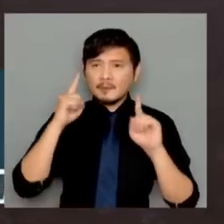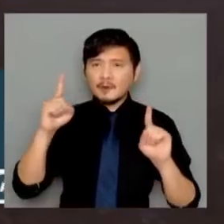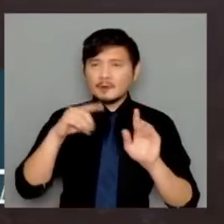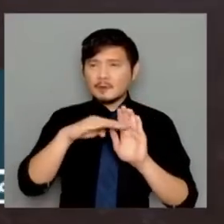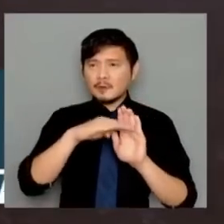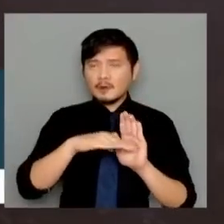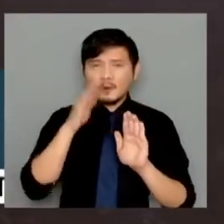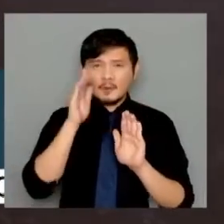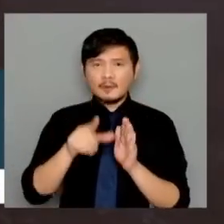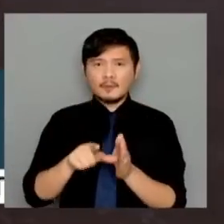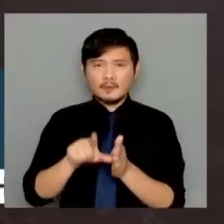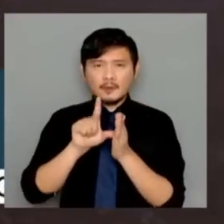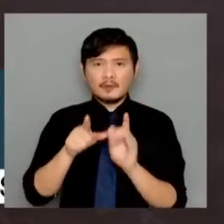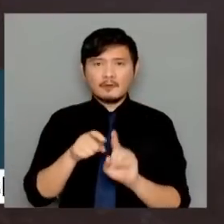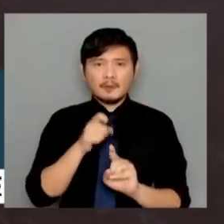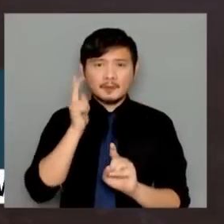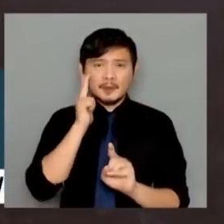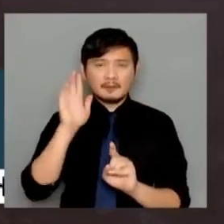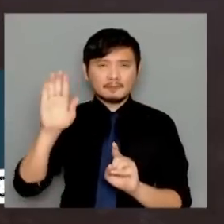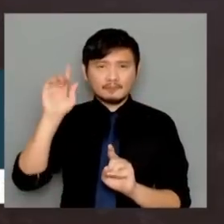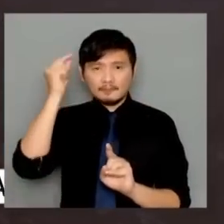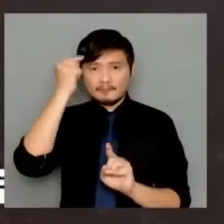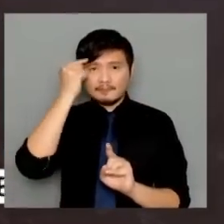administration ni PRB.